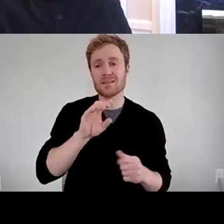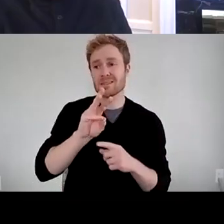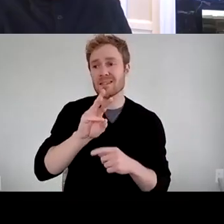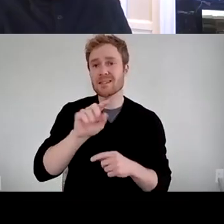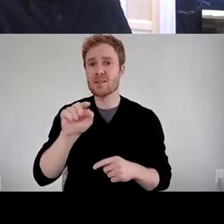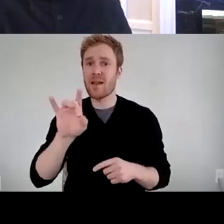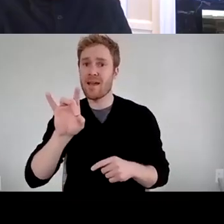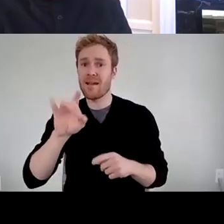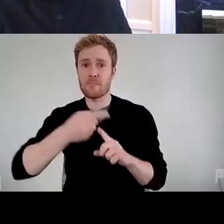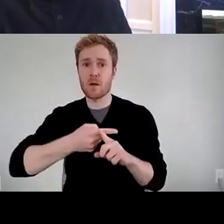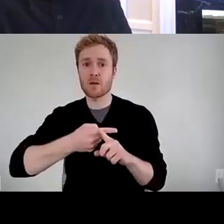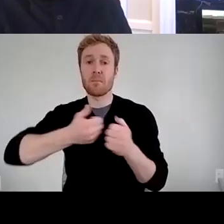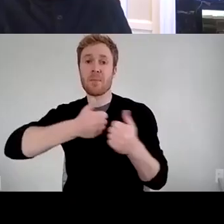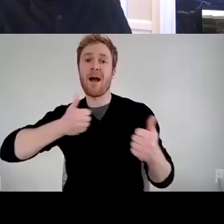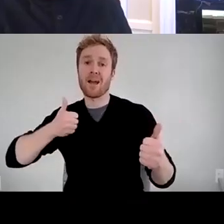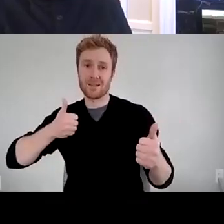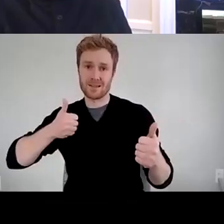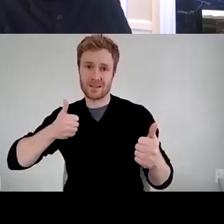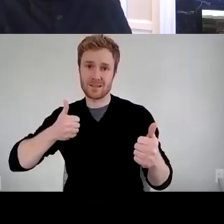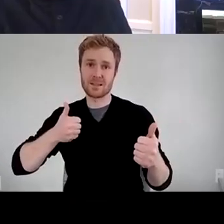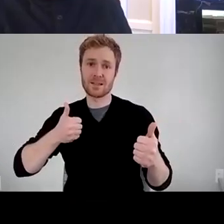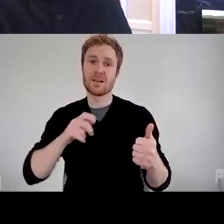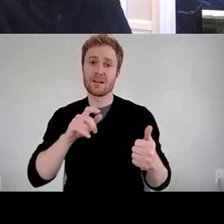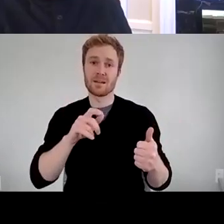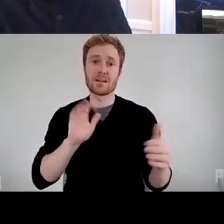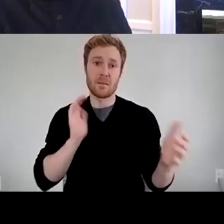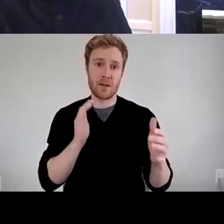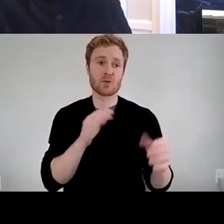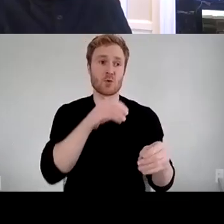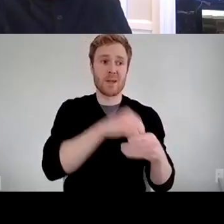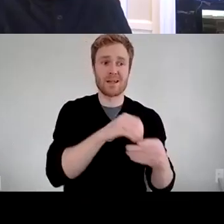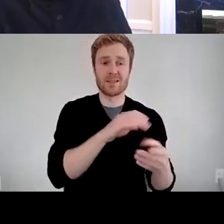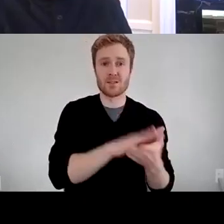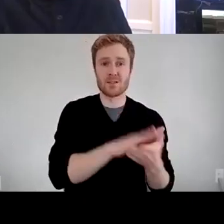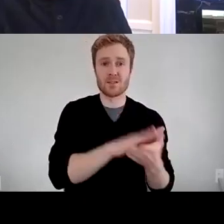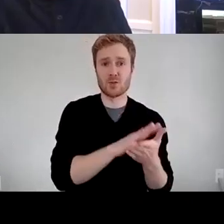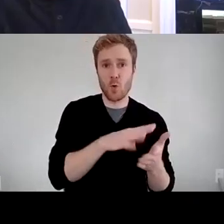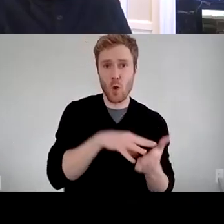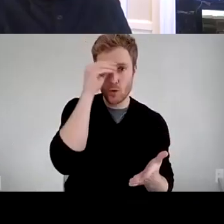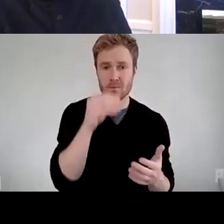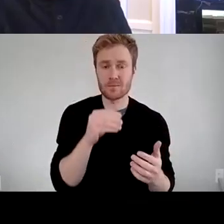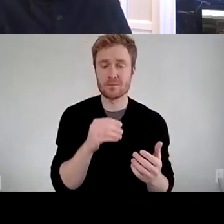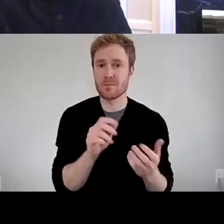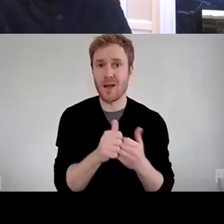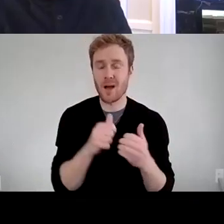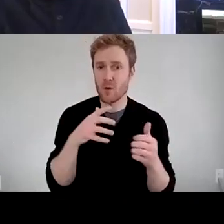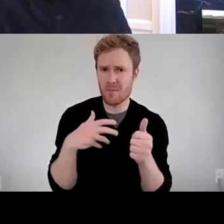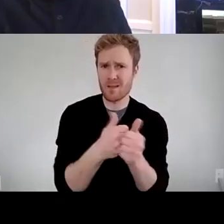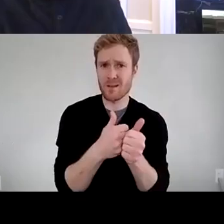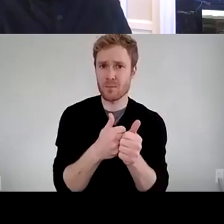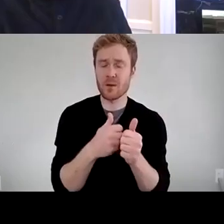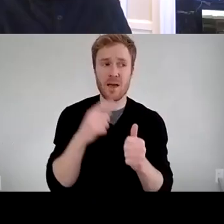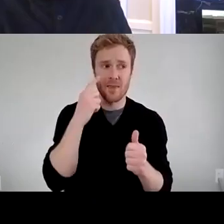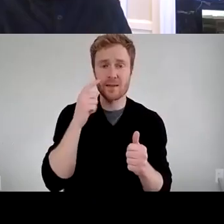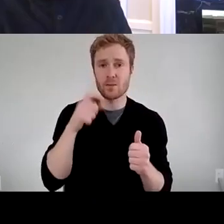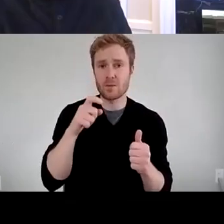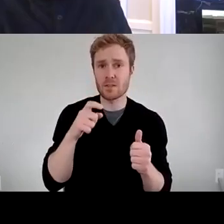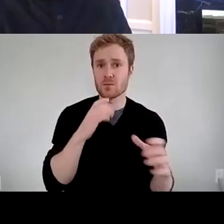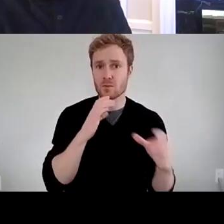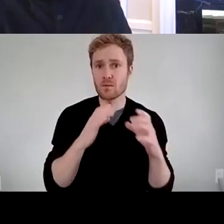shared with him that I think we need to begin reimagining our public schools and how we're actually teaching our children. I